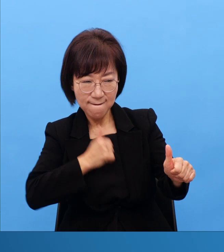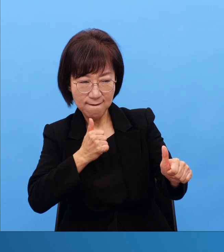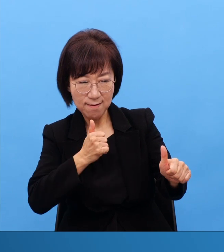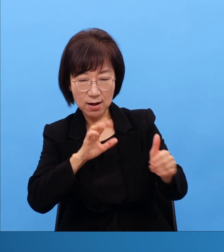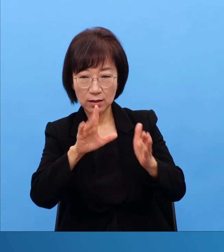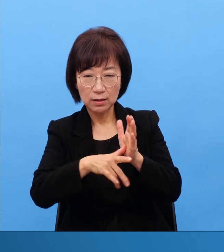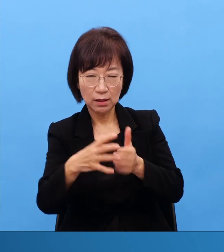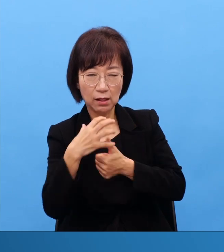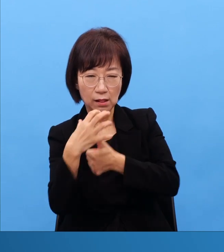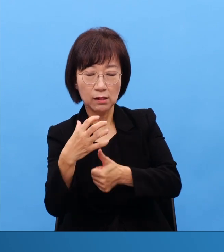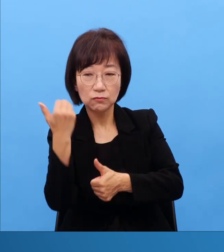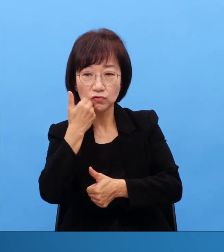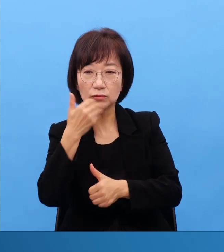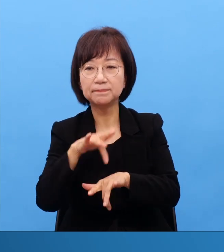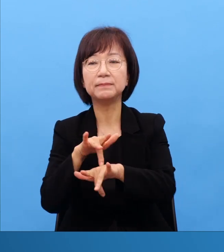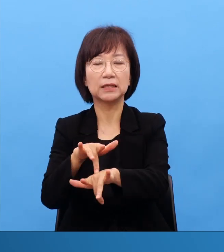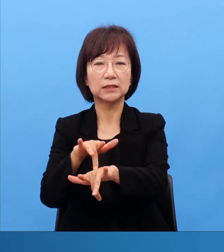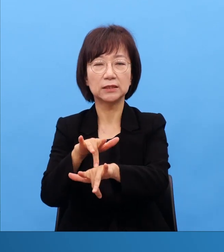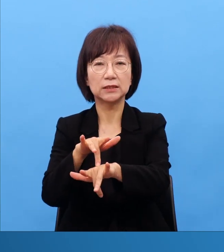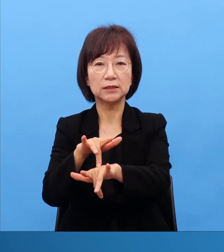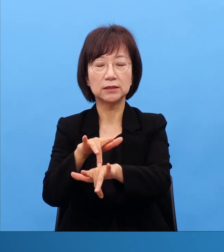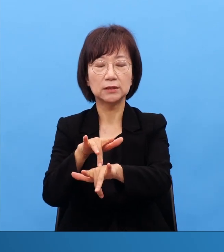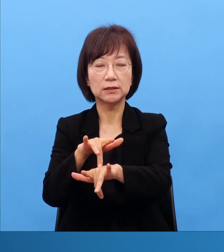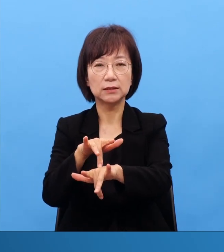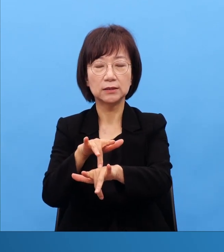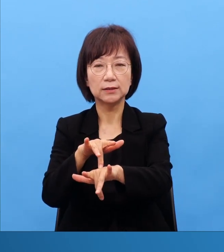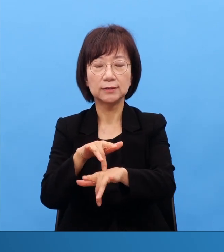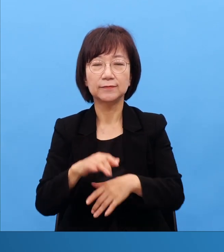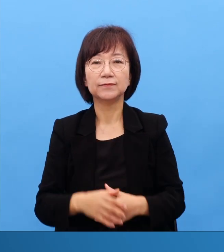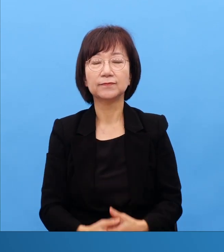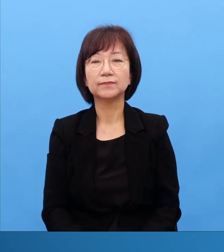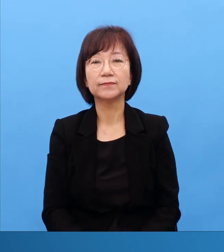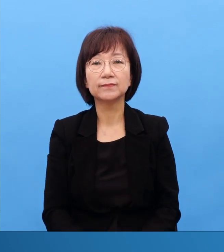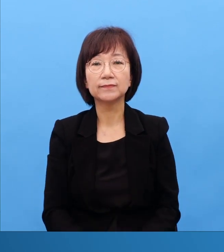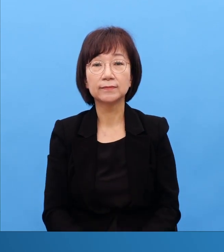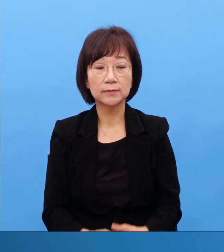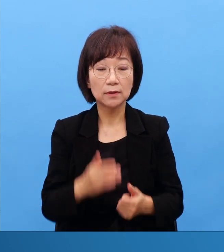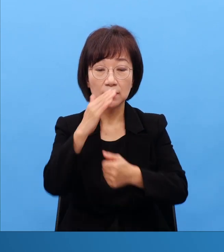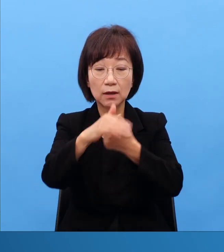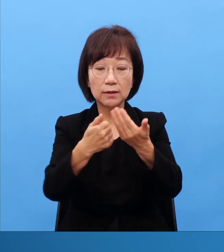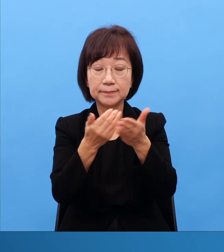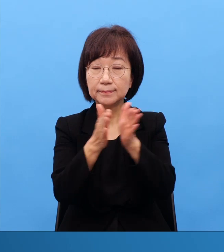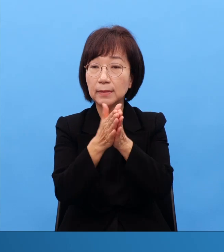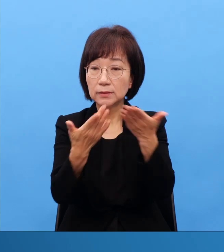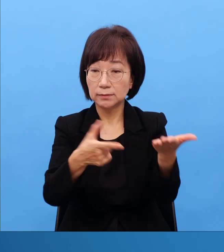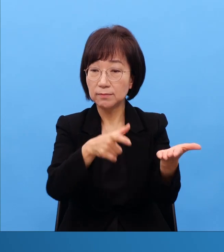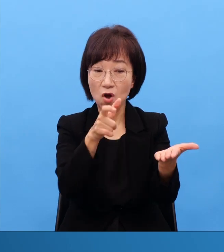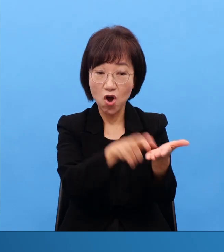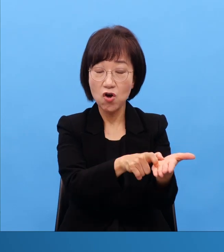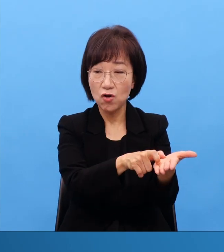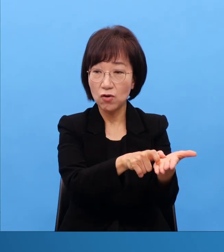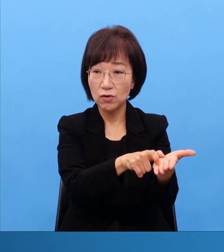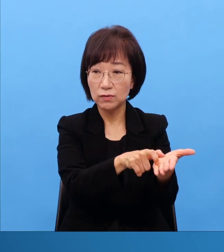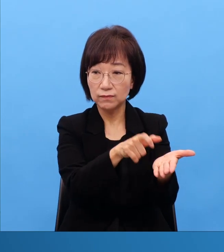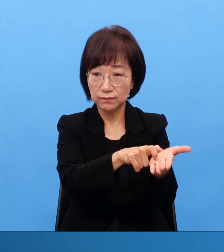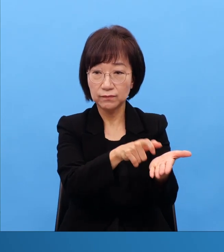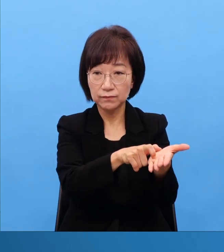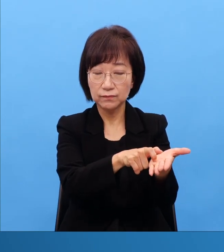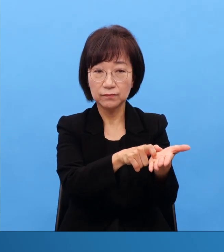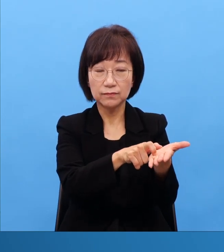Ephesians 4:27, that hatred that we feel, that wrath, that's the gap that Satan employs and uses. That's what the Bible tells us.